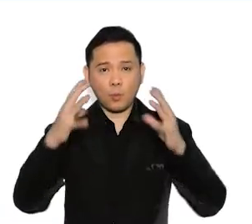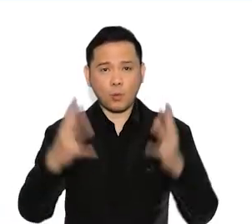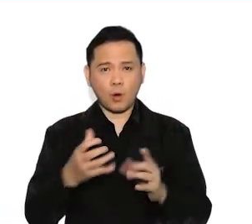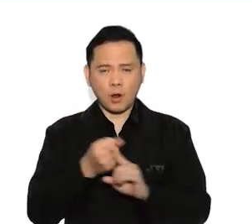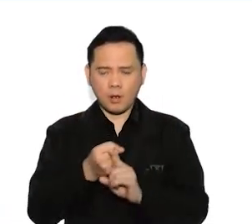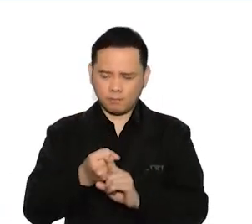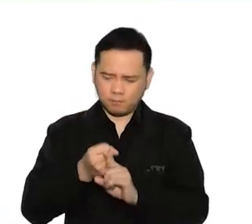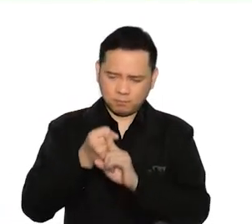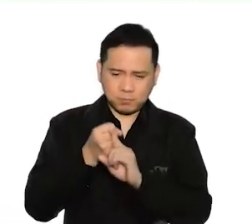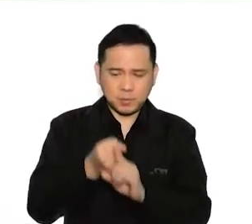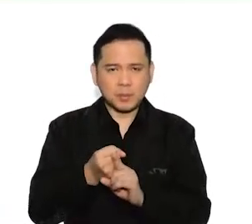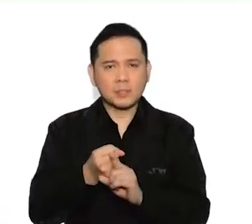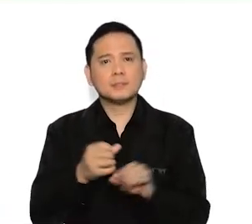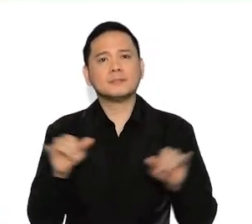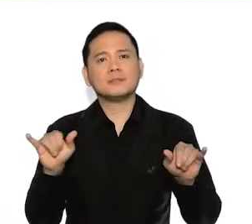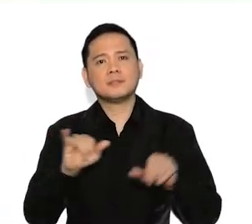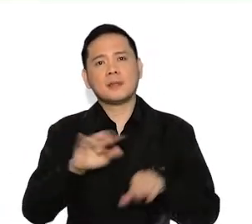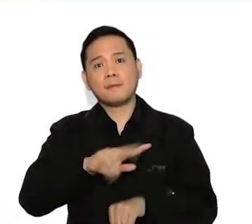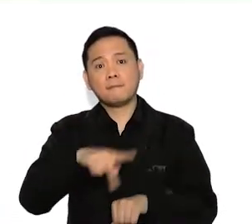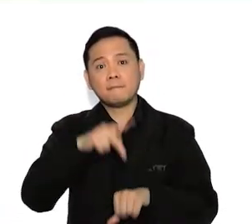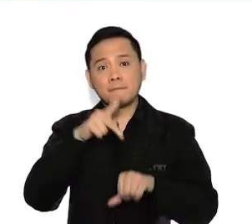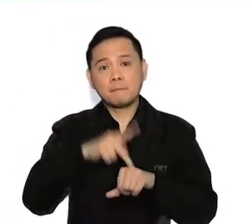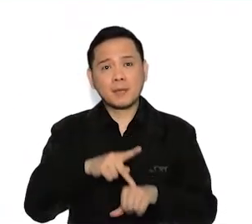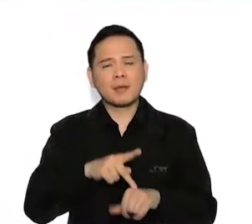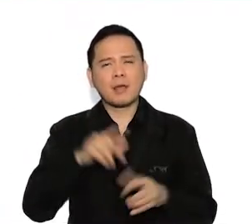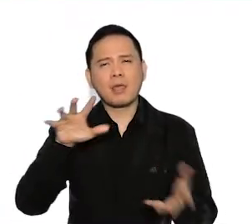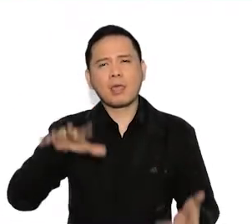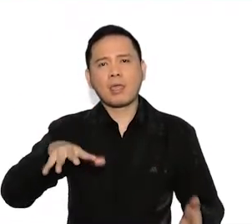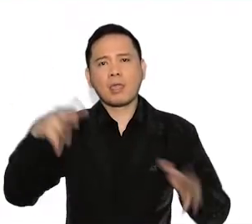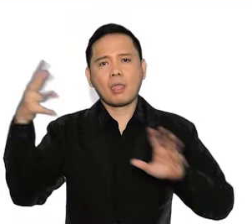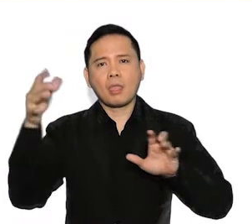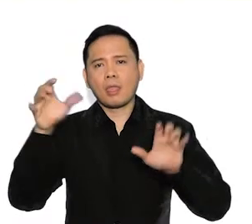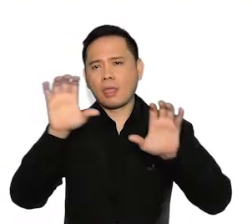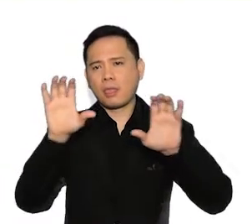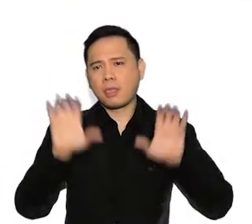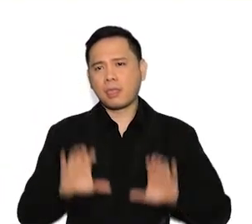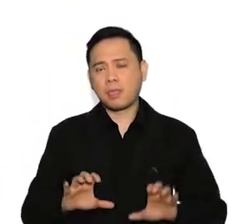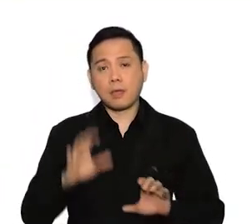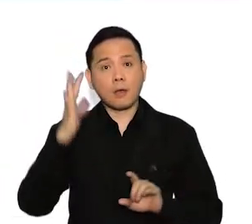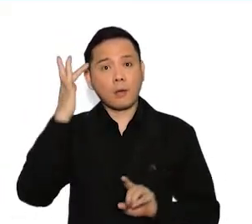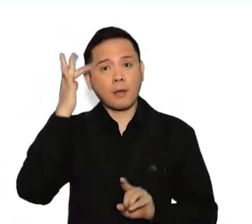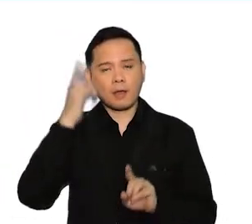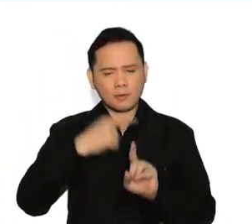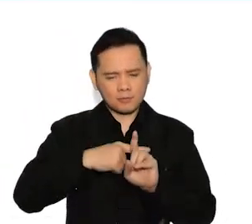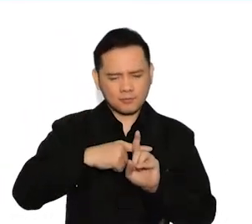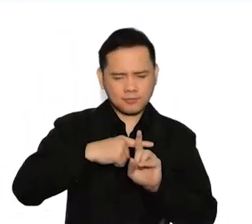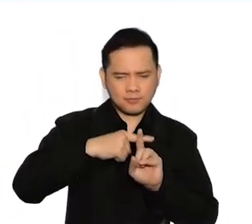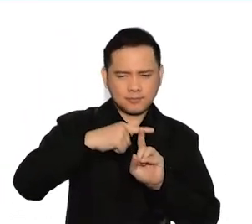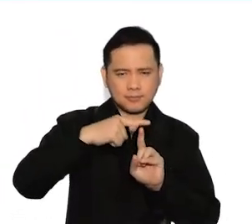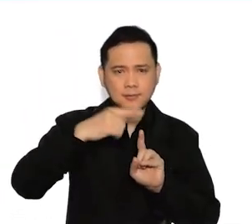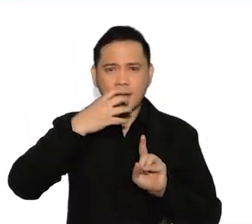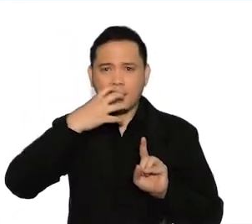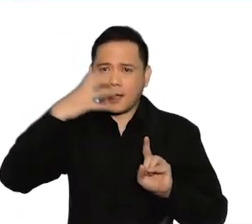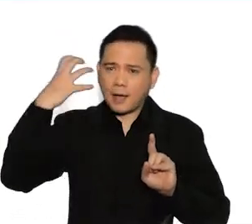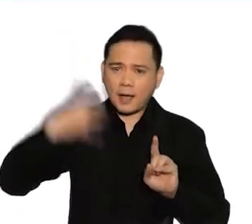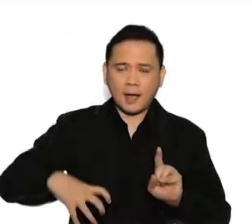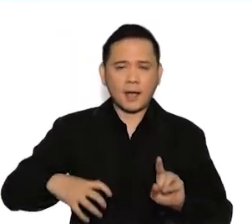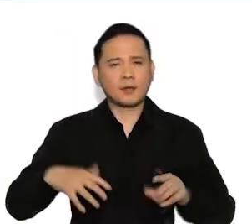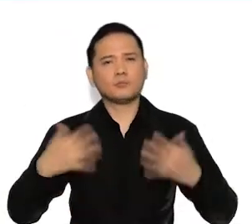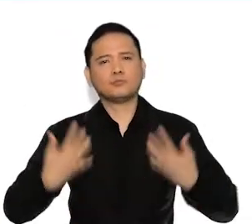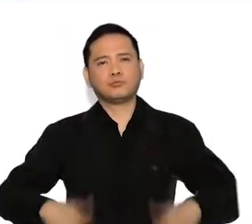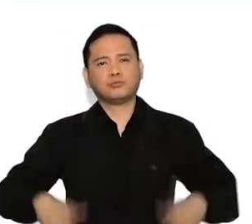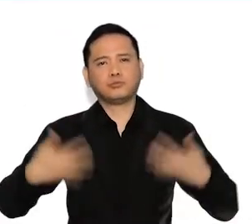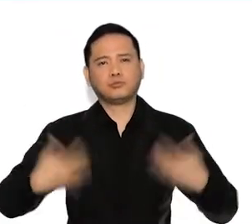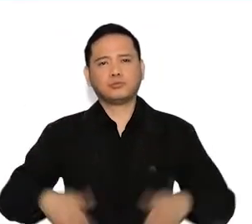Like the rest of the world, our country is facing intensifying climate risks due to globally rising